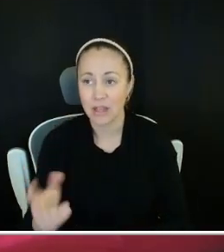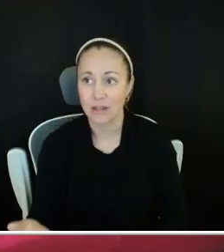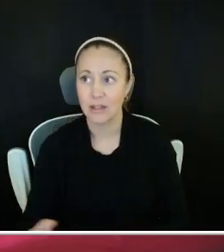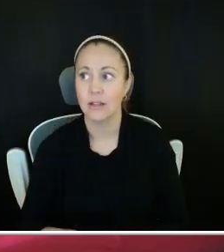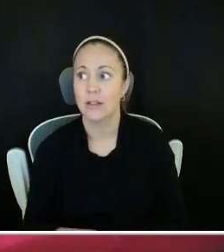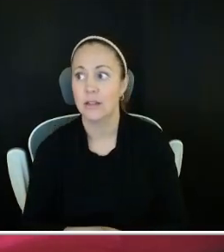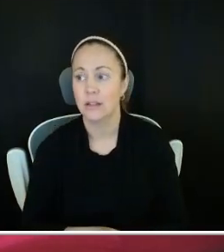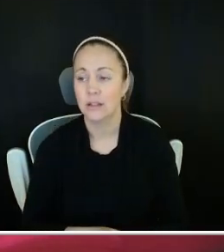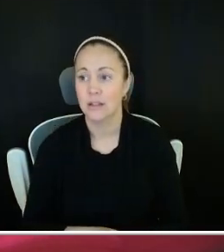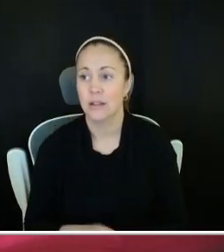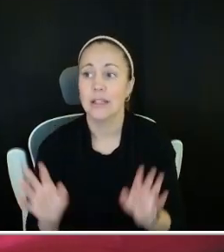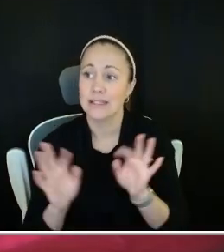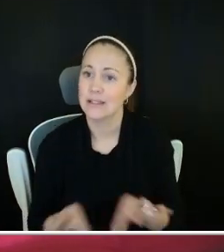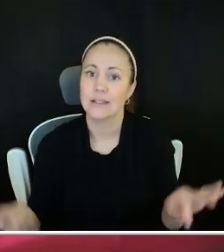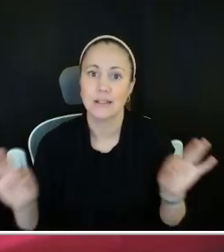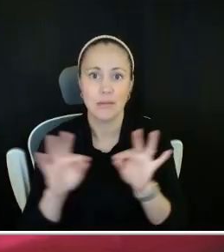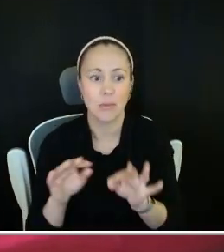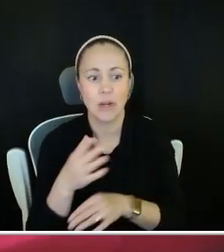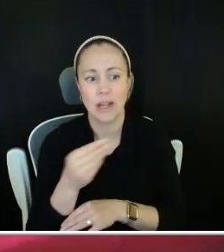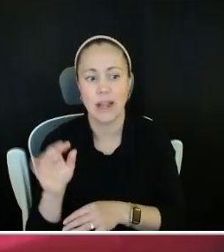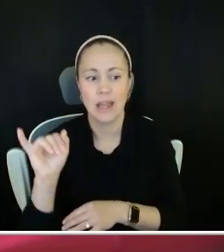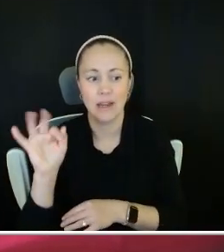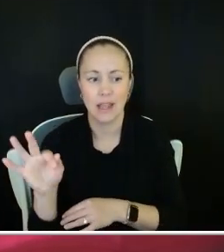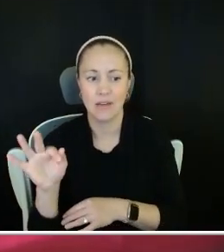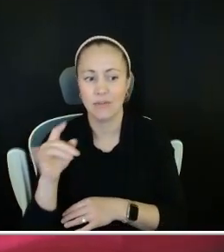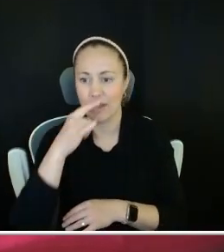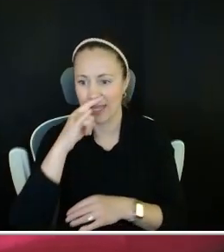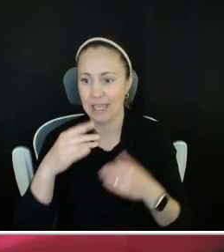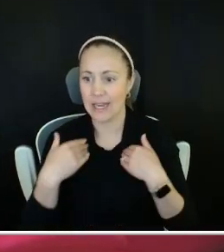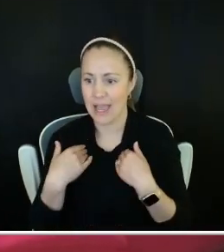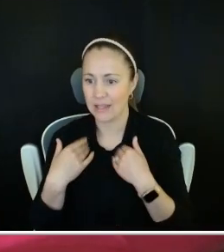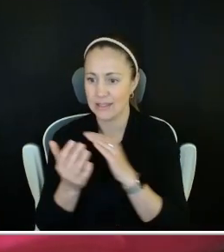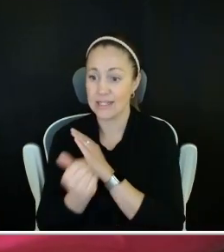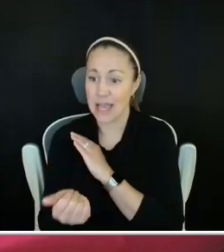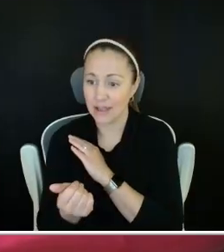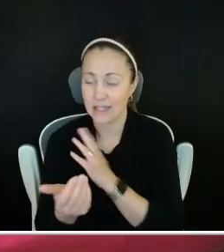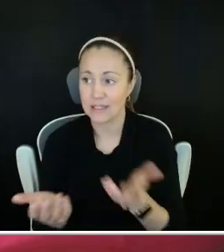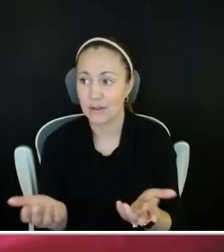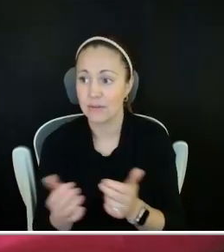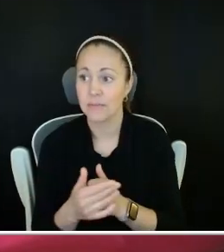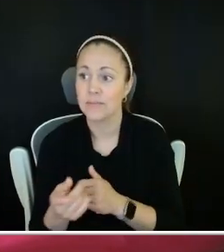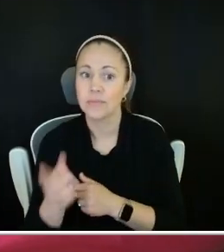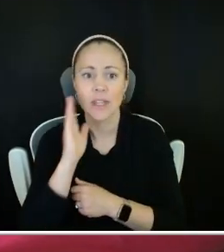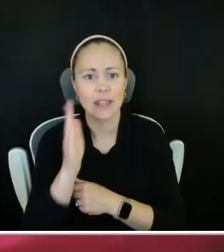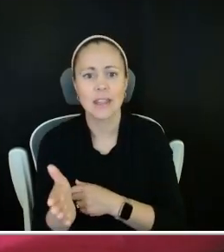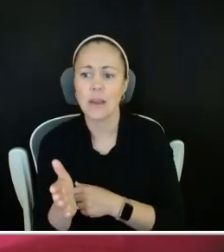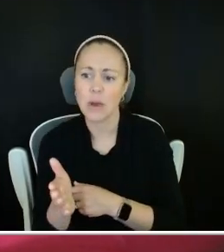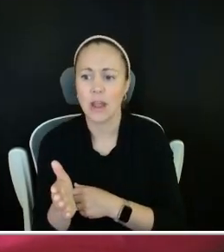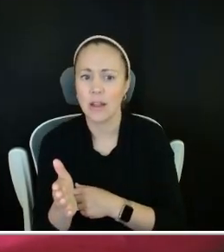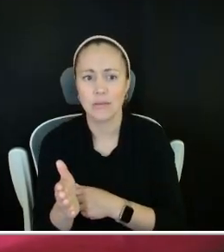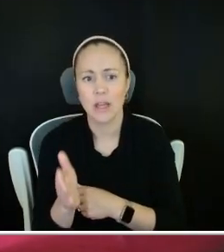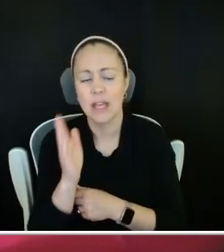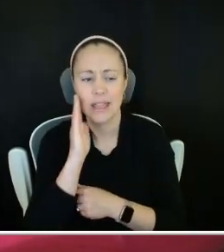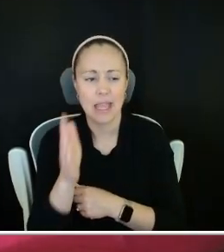know, if if a kid has that talent, they're going to find him or her.